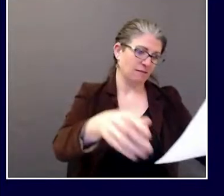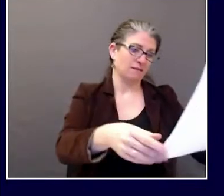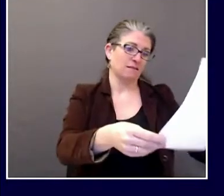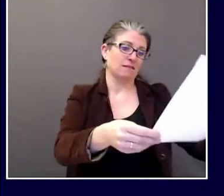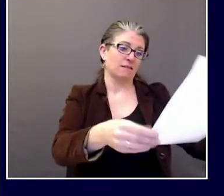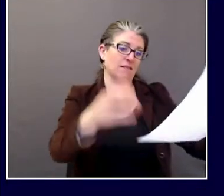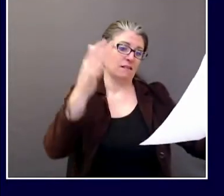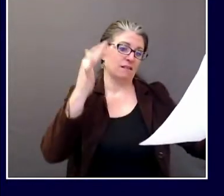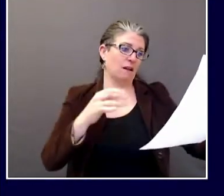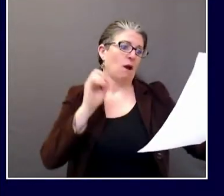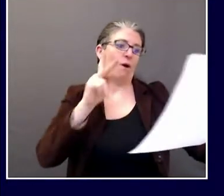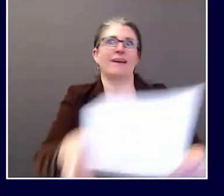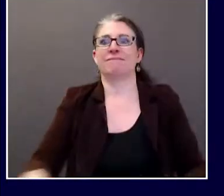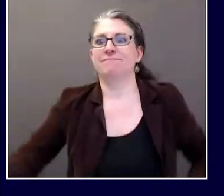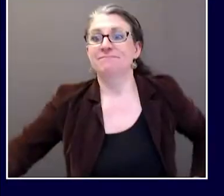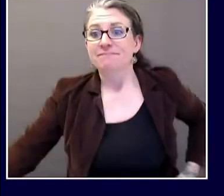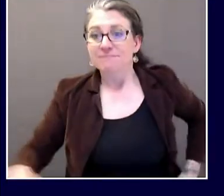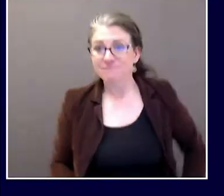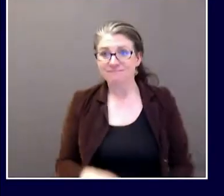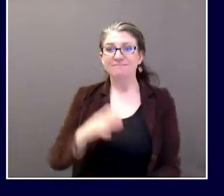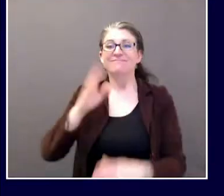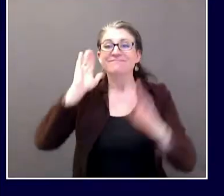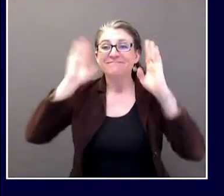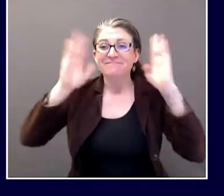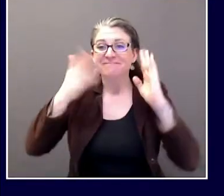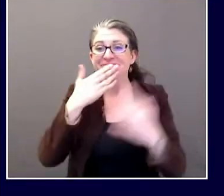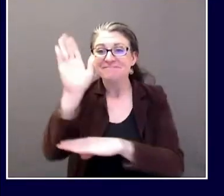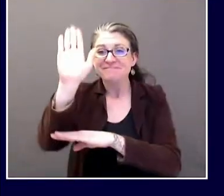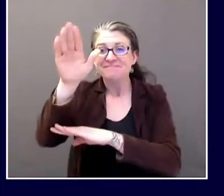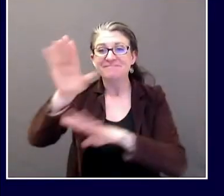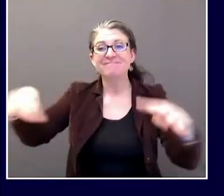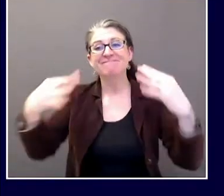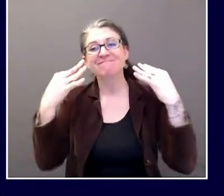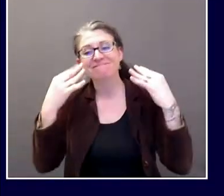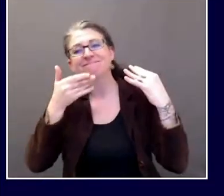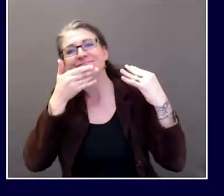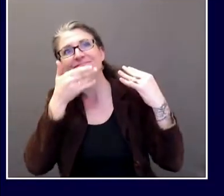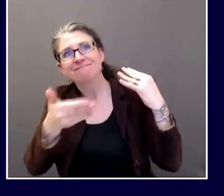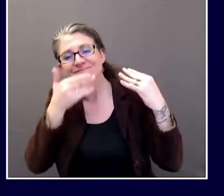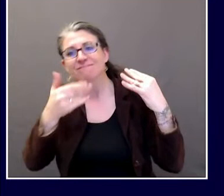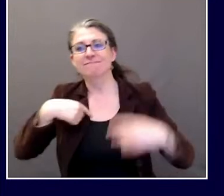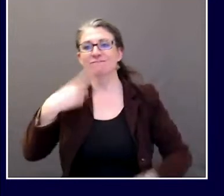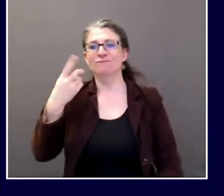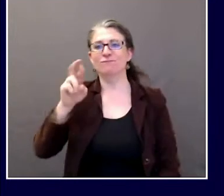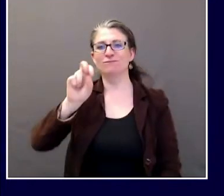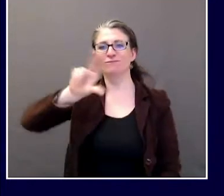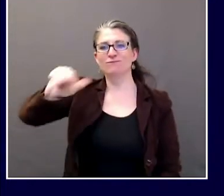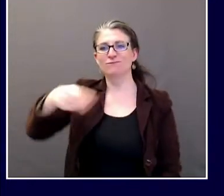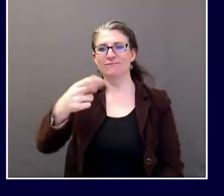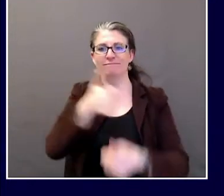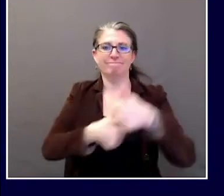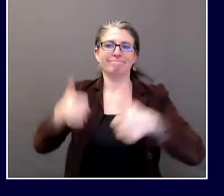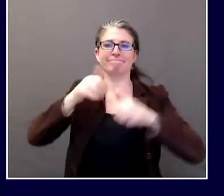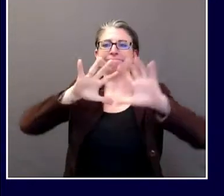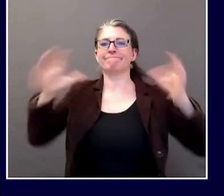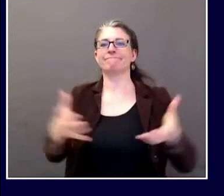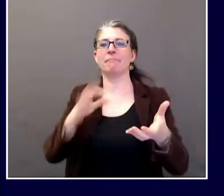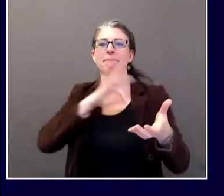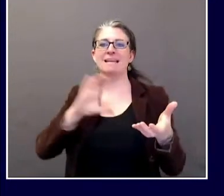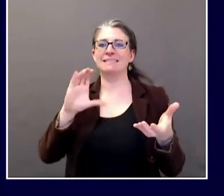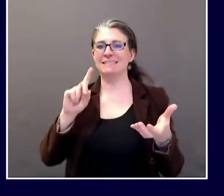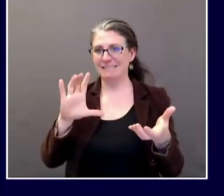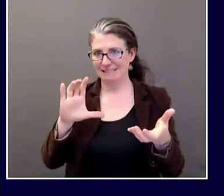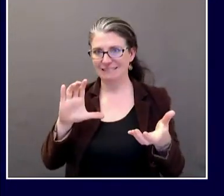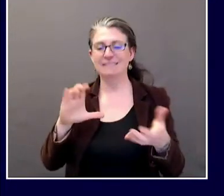Good afternoon, everyone. I'm Nirav Shah, the director of the Maine Center for Disease Control and Prevention. I'm joining everyone